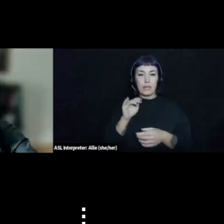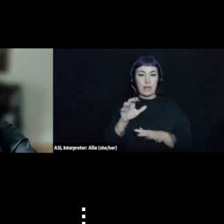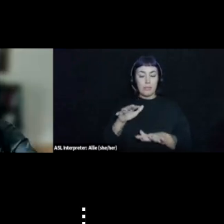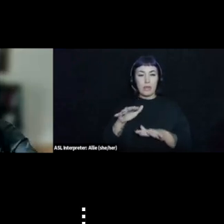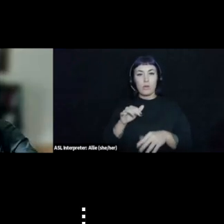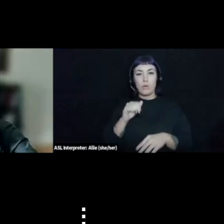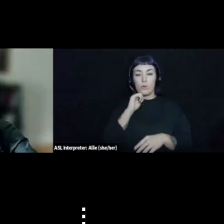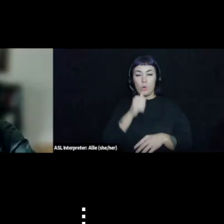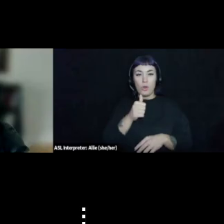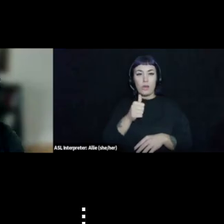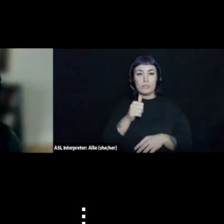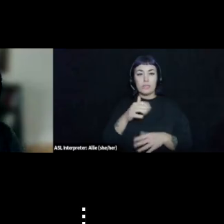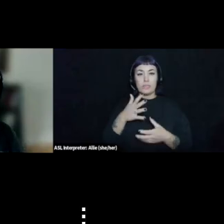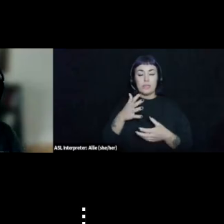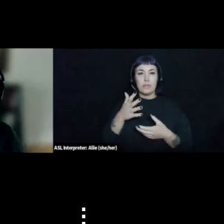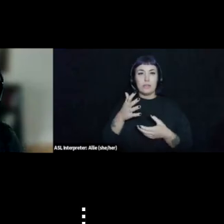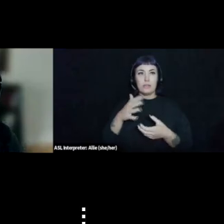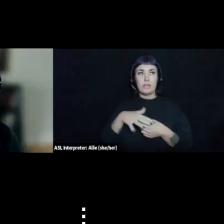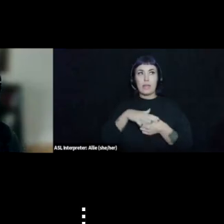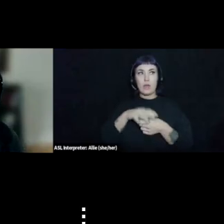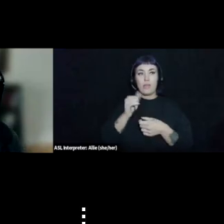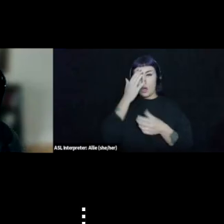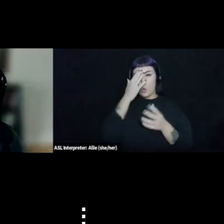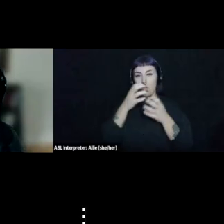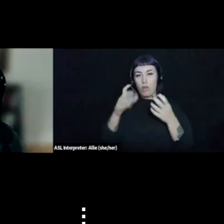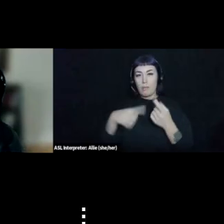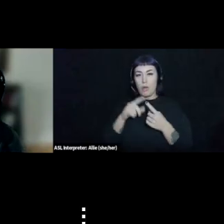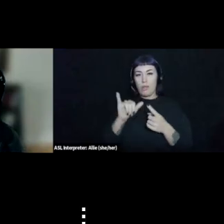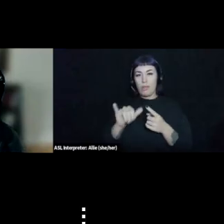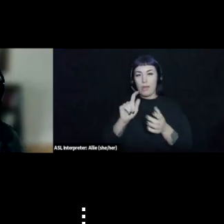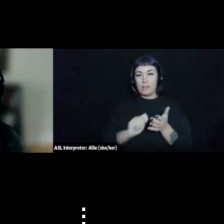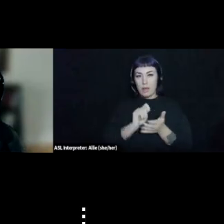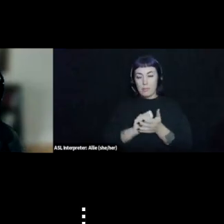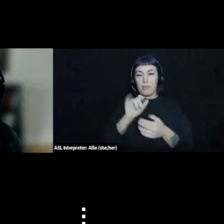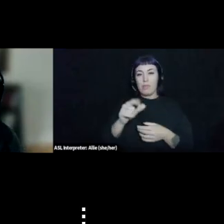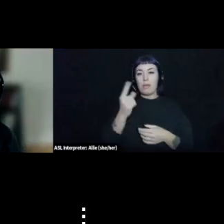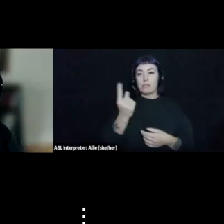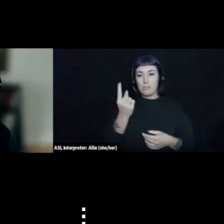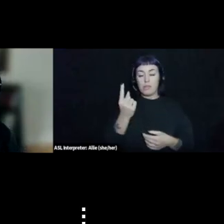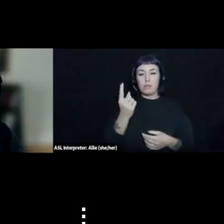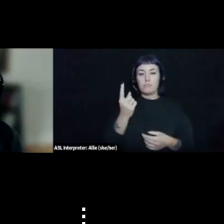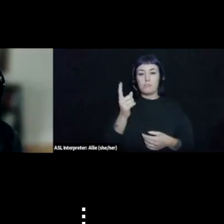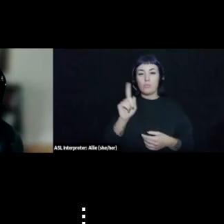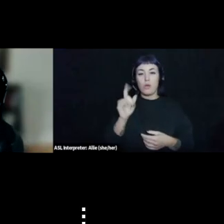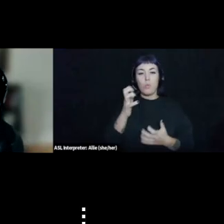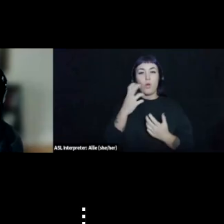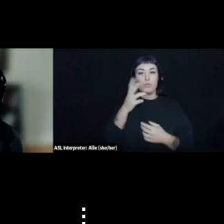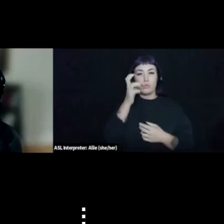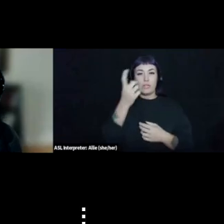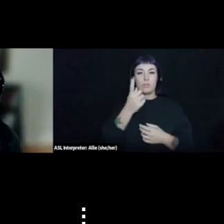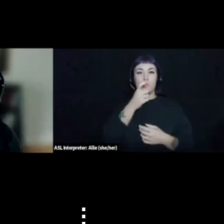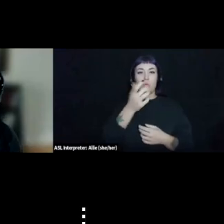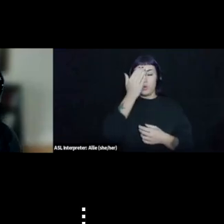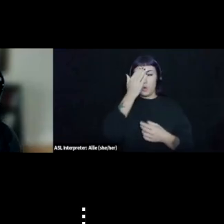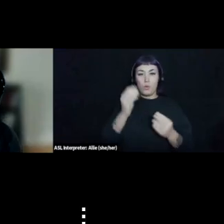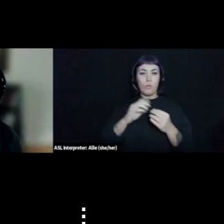wasn't necessarily an area that I knew a lot about at the time, and that's something where I just want to hear somebody who